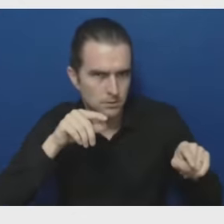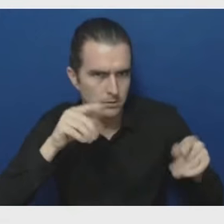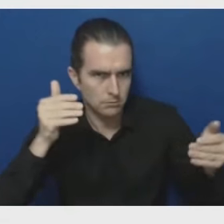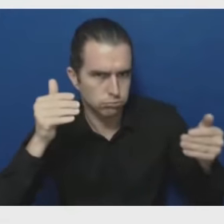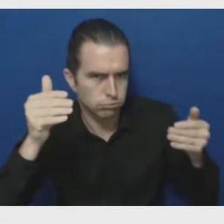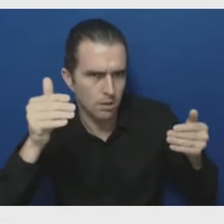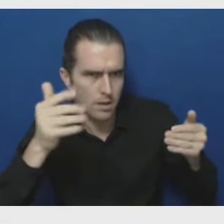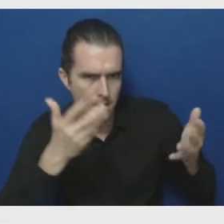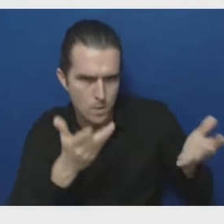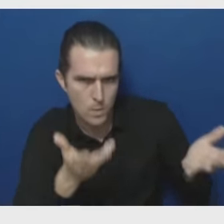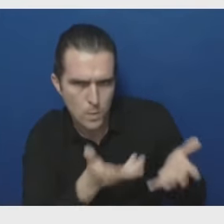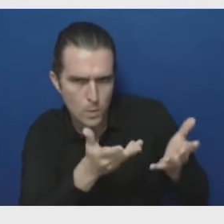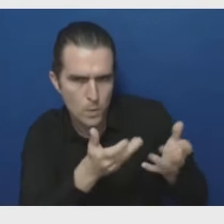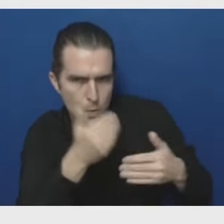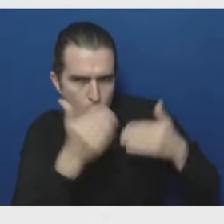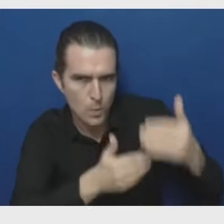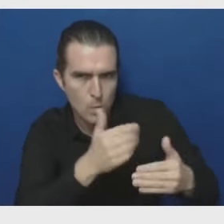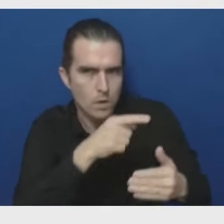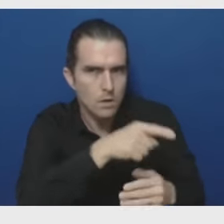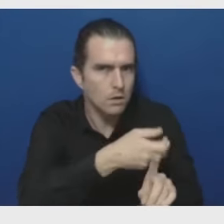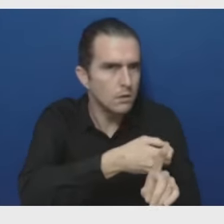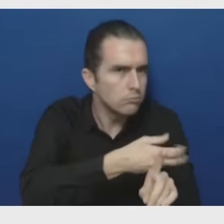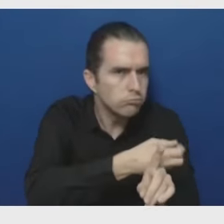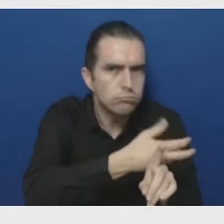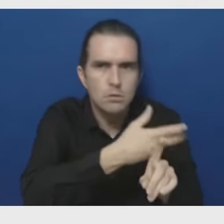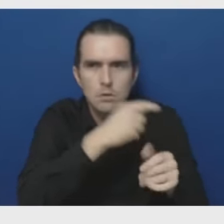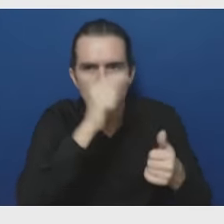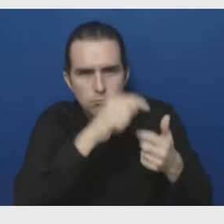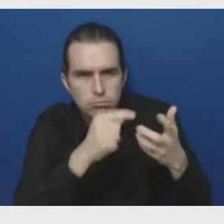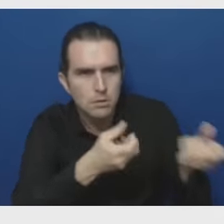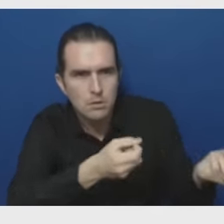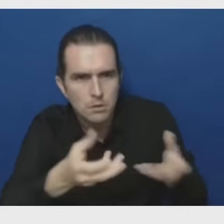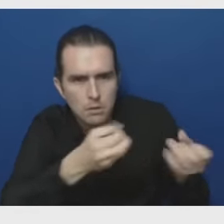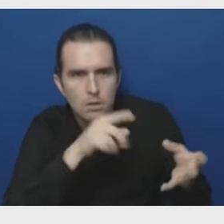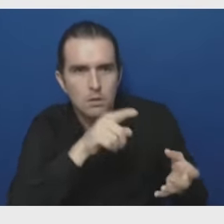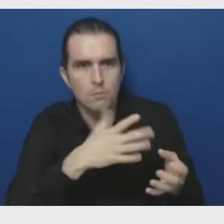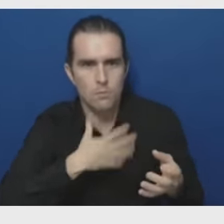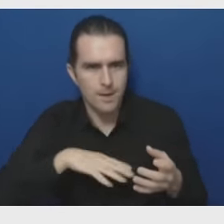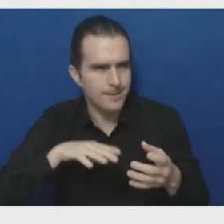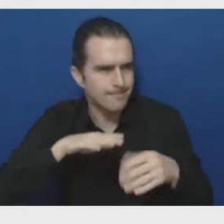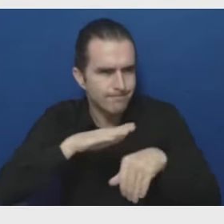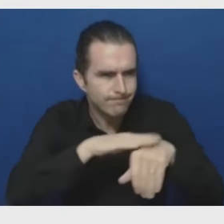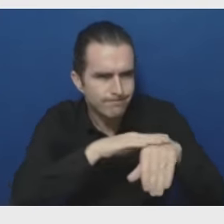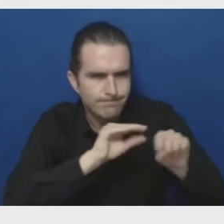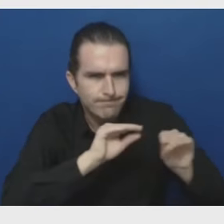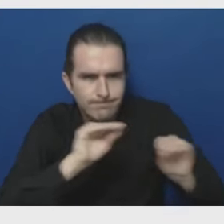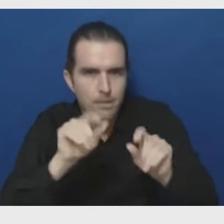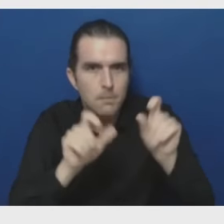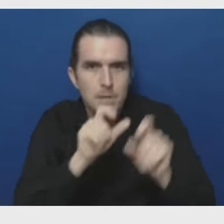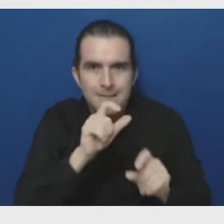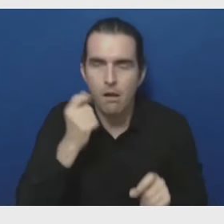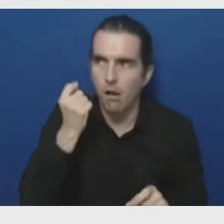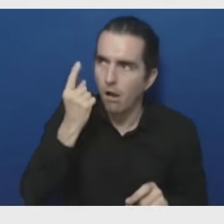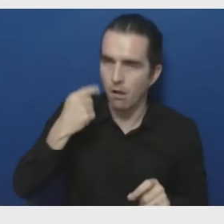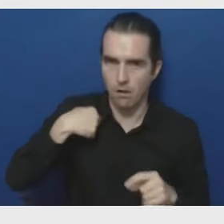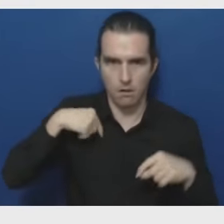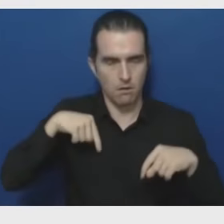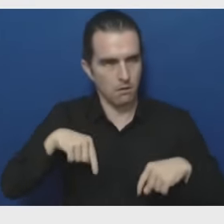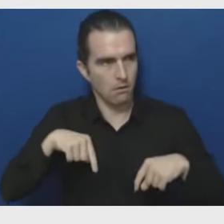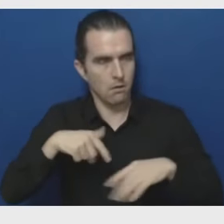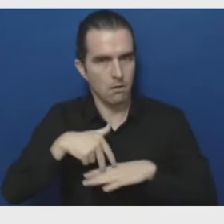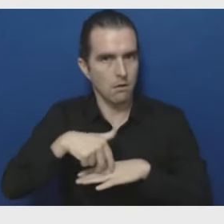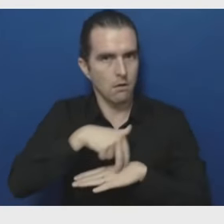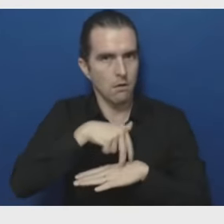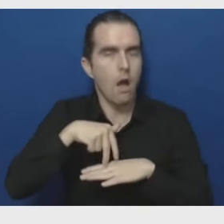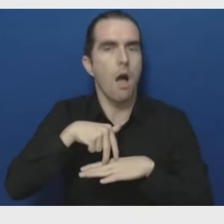those wants take you off the chart, as we have seen, as the markets have driven that and have driven what we've seen